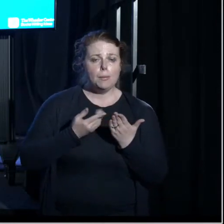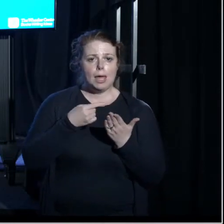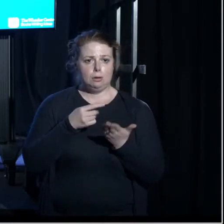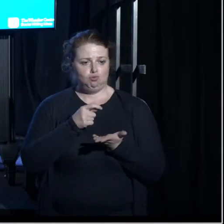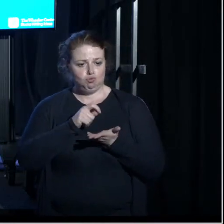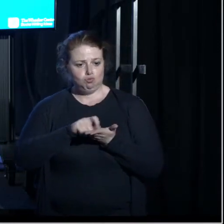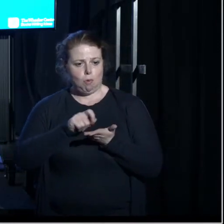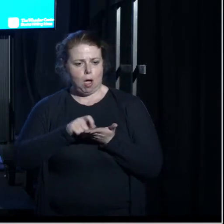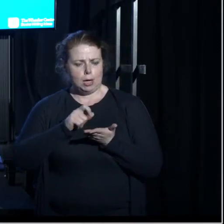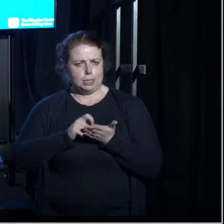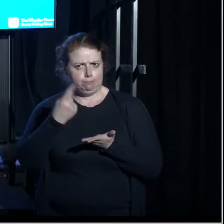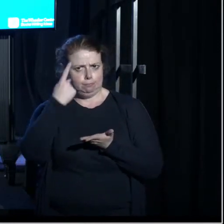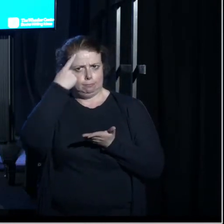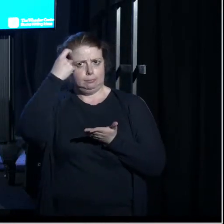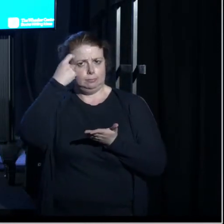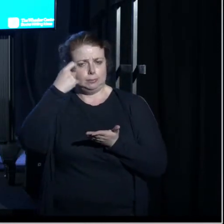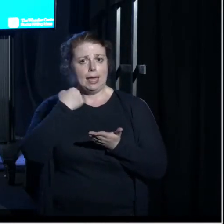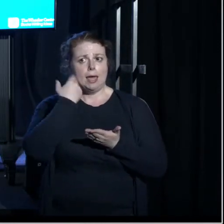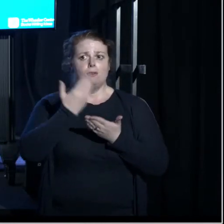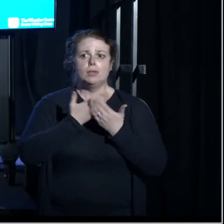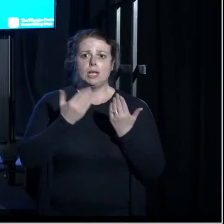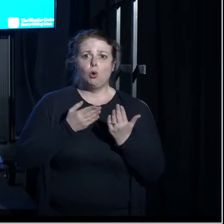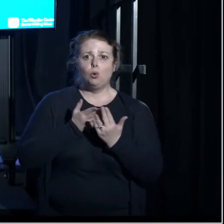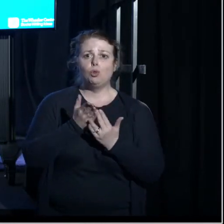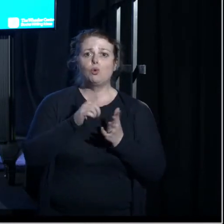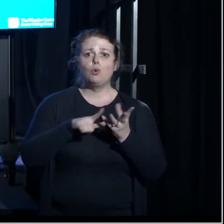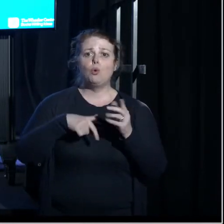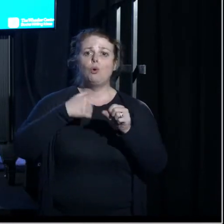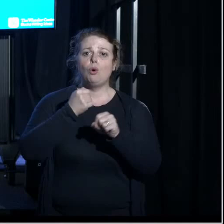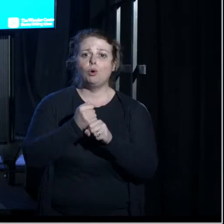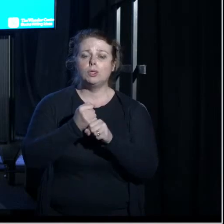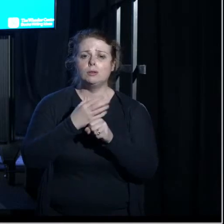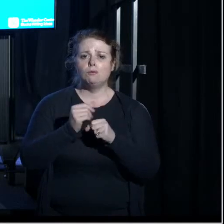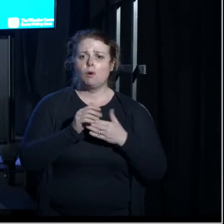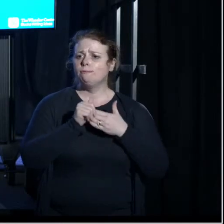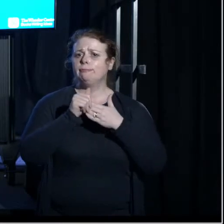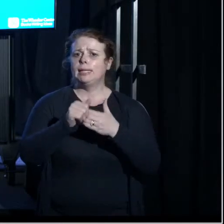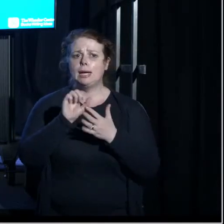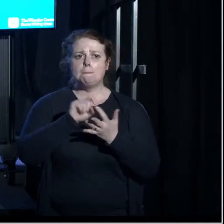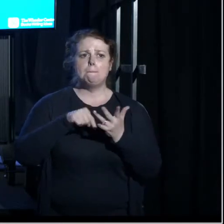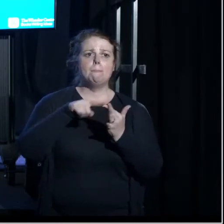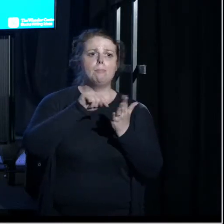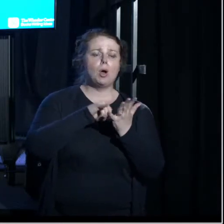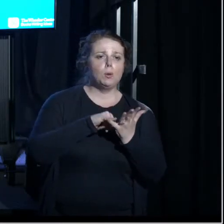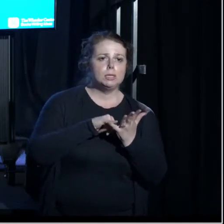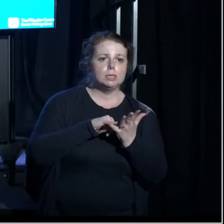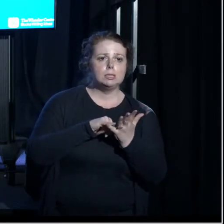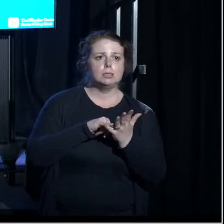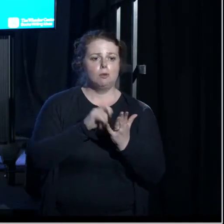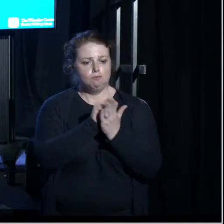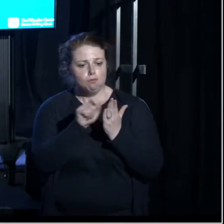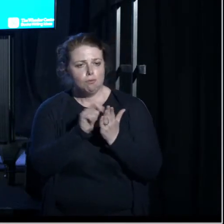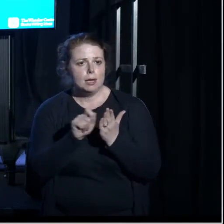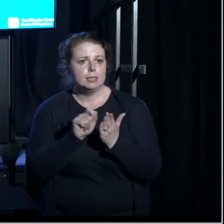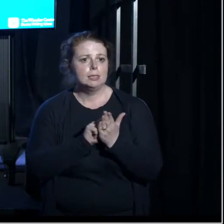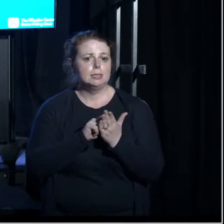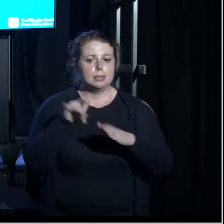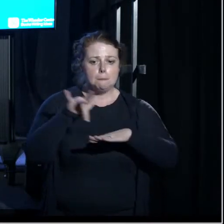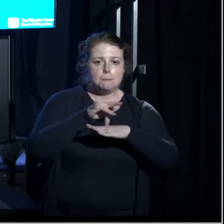competition every day across August, from some of the leading poets, authors, spoken word artists and playwrights across this